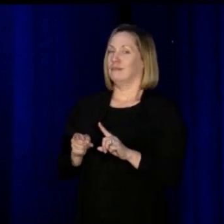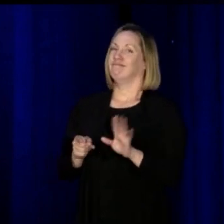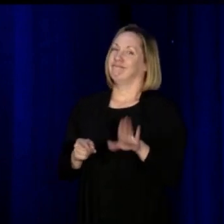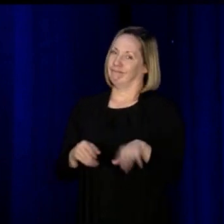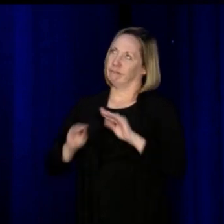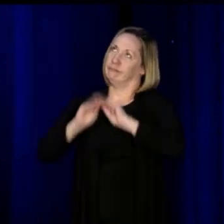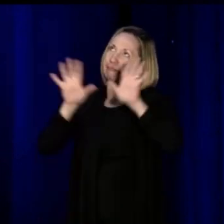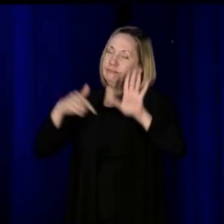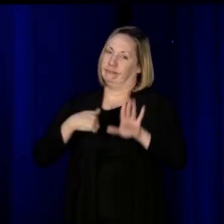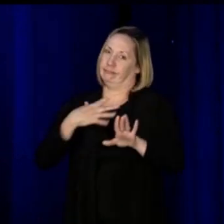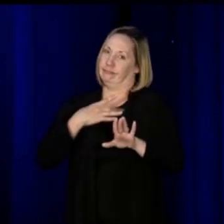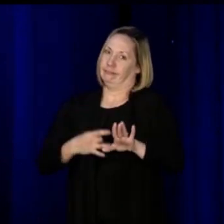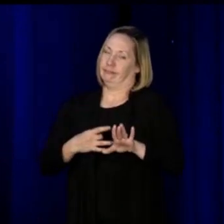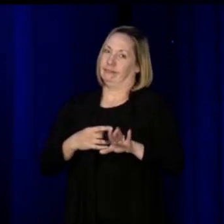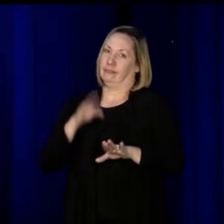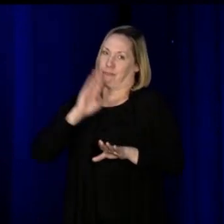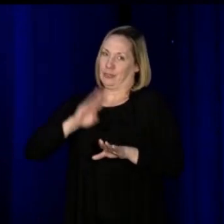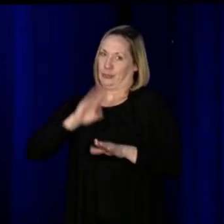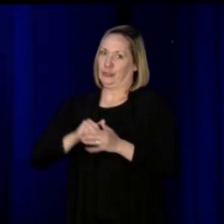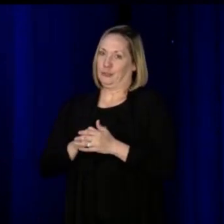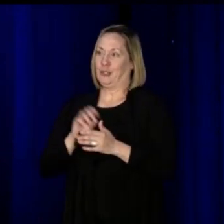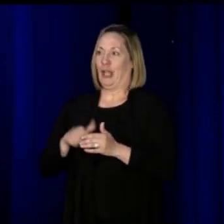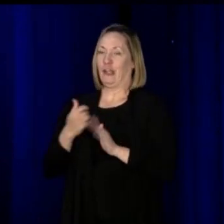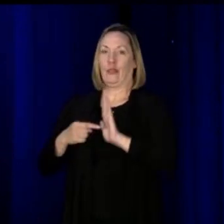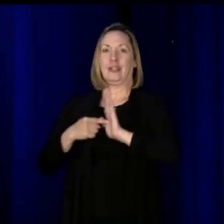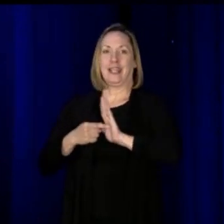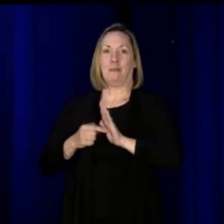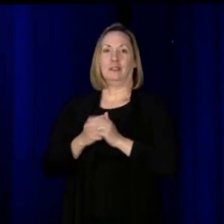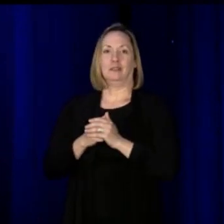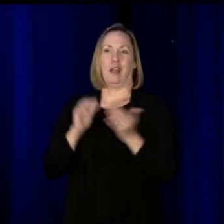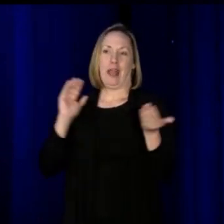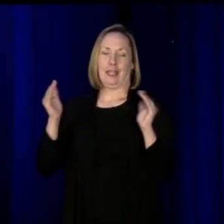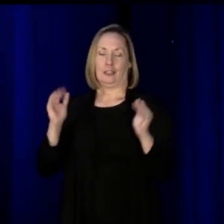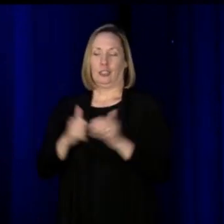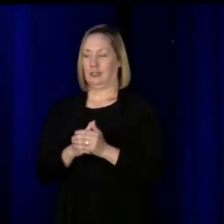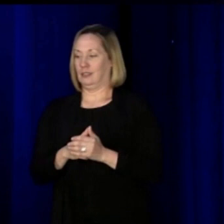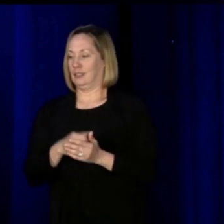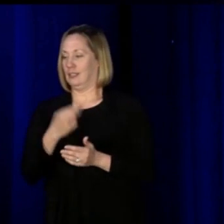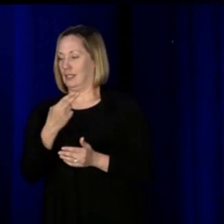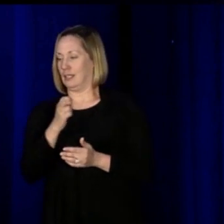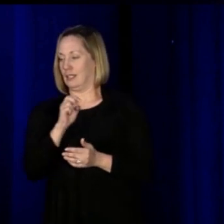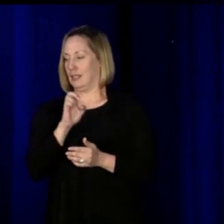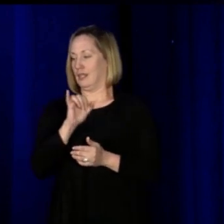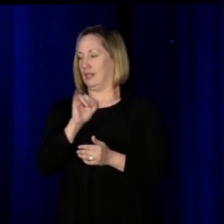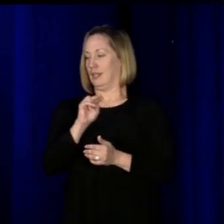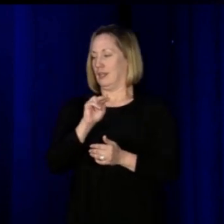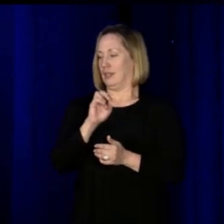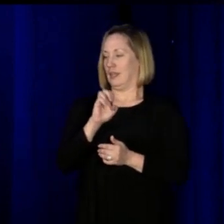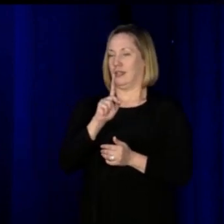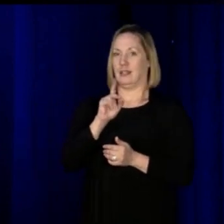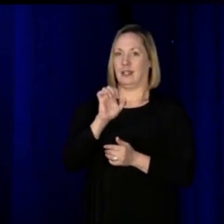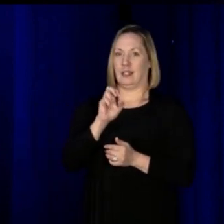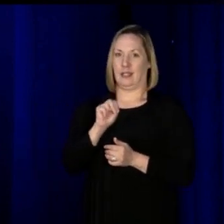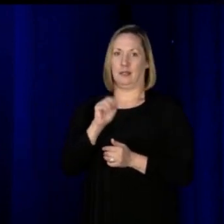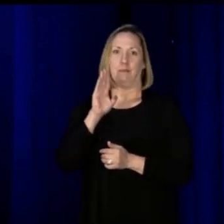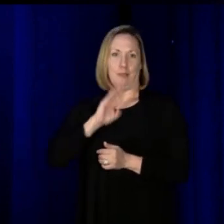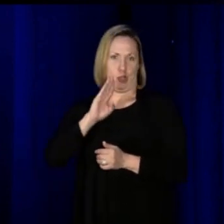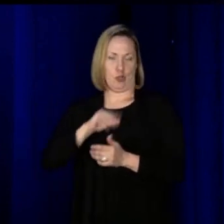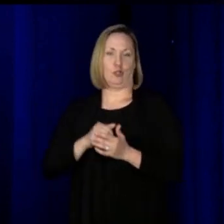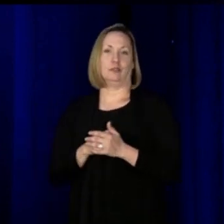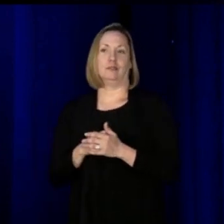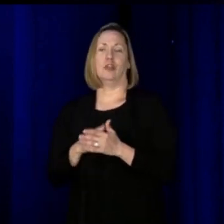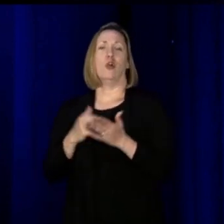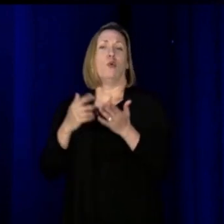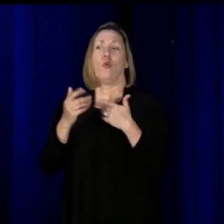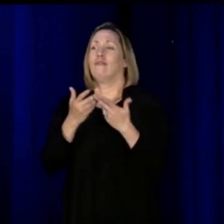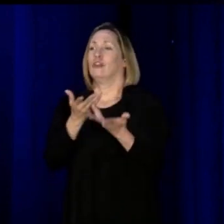Like I like to drink beer. Okay, this is another example or another analogy. We have Heineken. I imagine that you know this brand, right? I mean, wherever